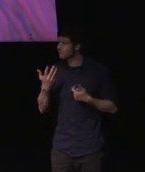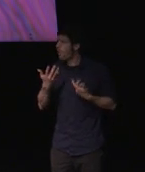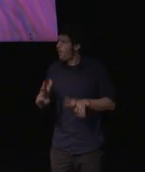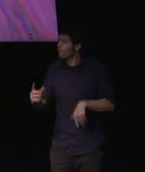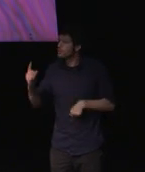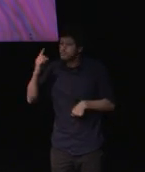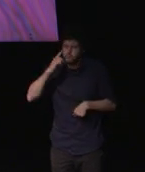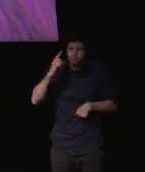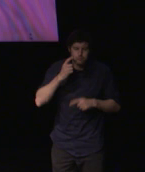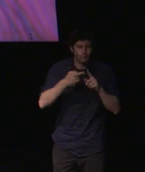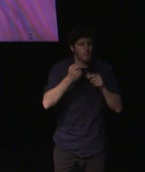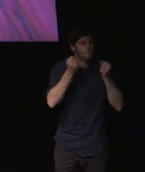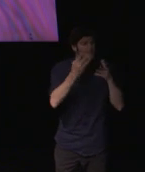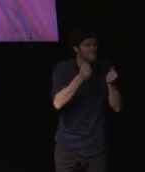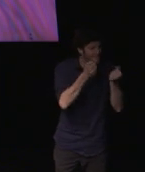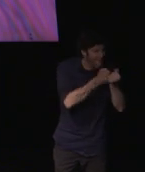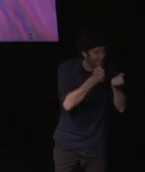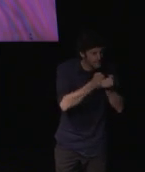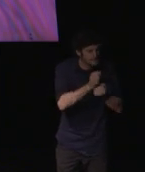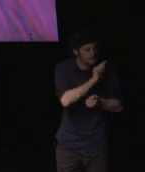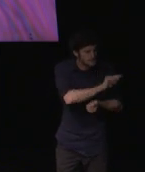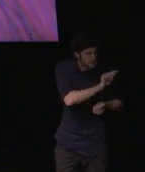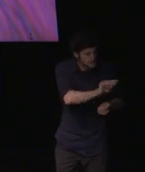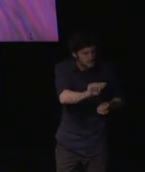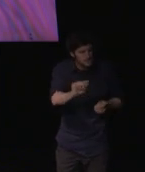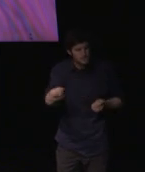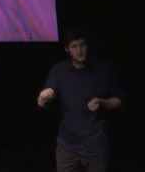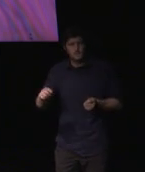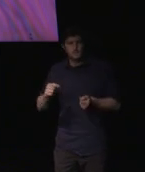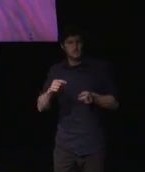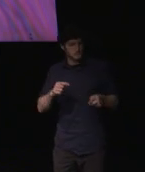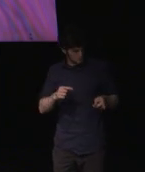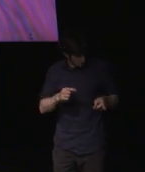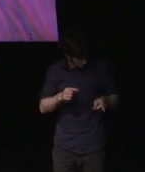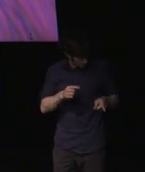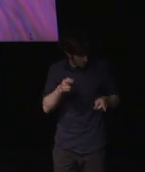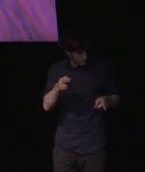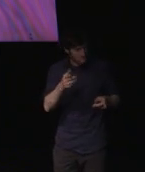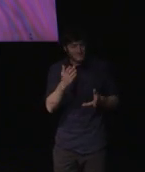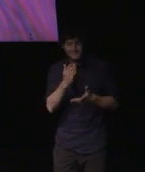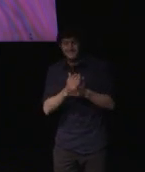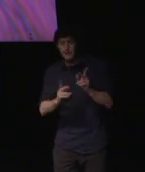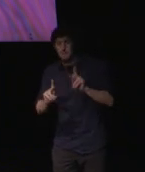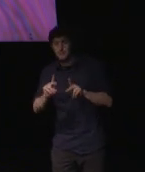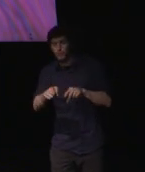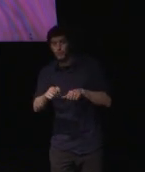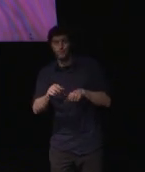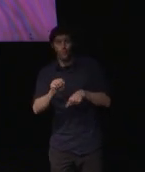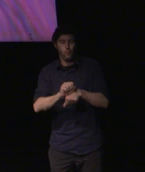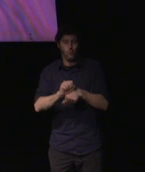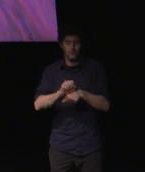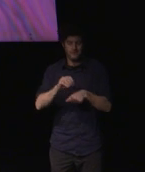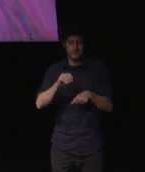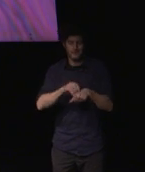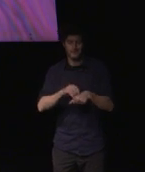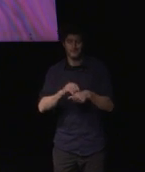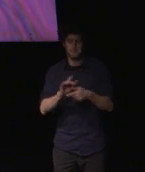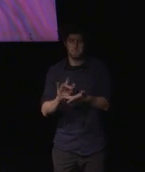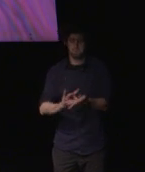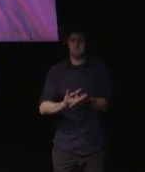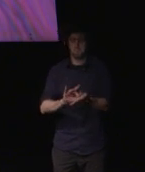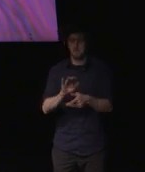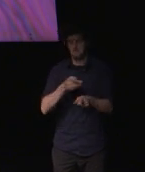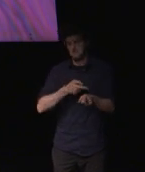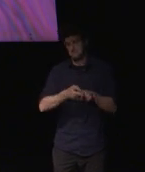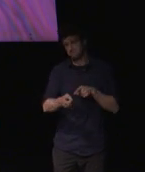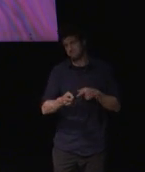and we heard from a lot of people who were adjacent to the medical field, as in occupational therapy. But Aaron came on board